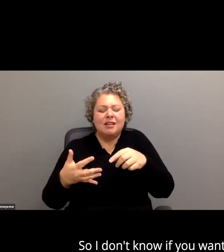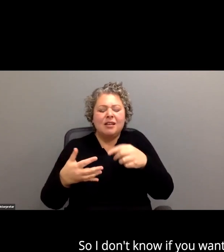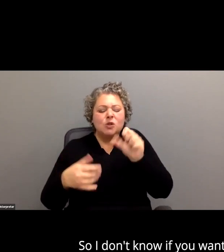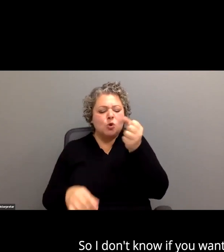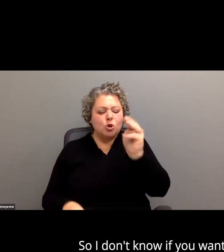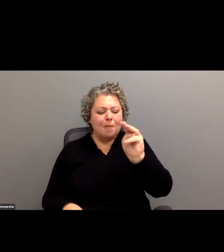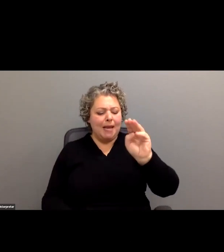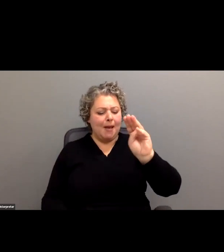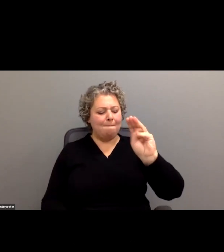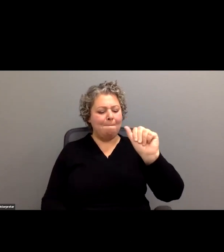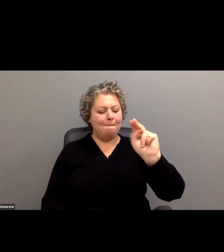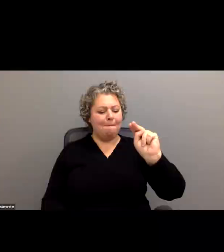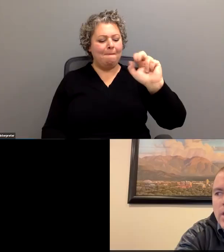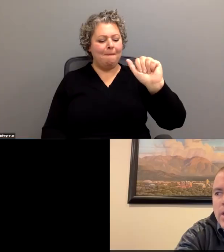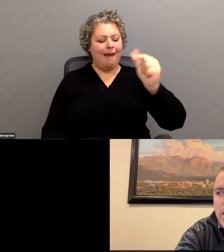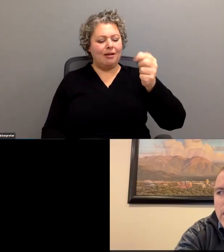able to speak to that question, Andy.